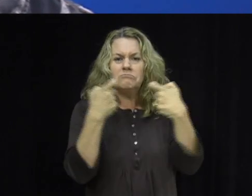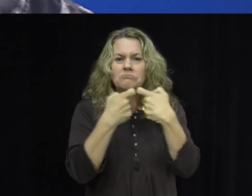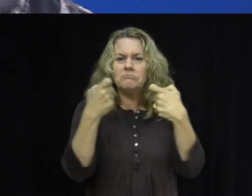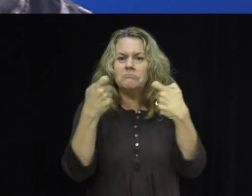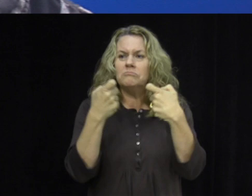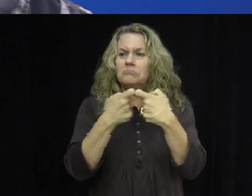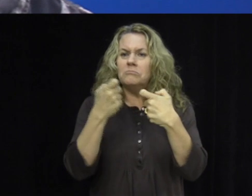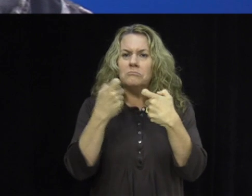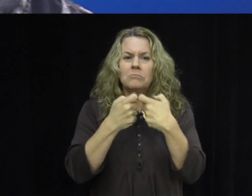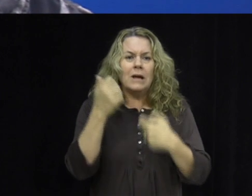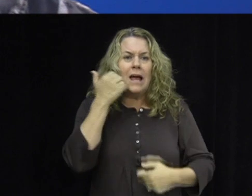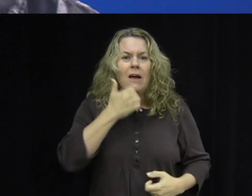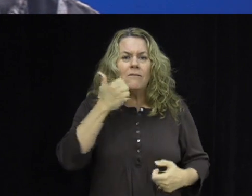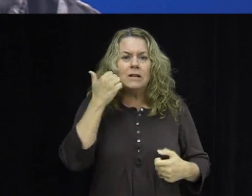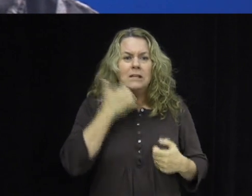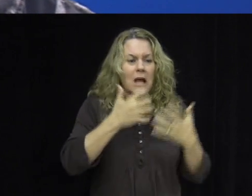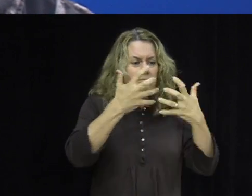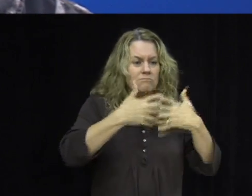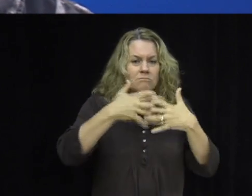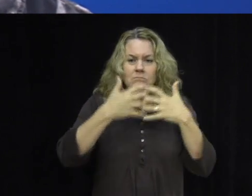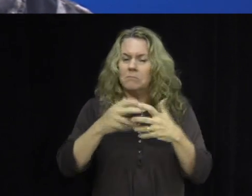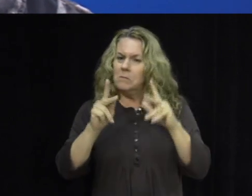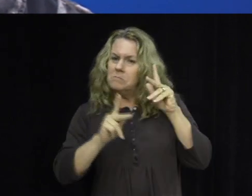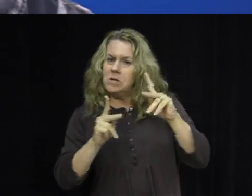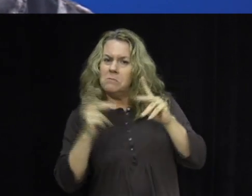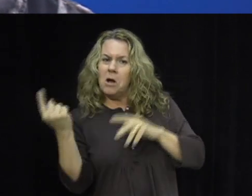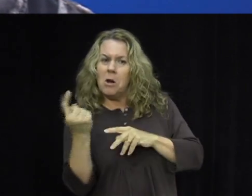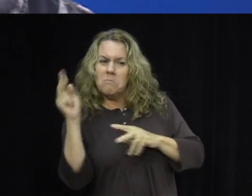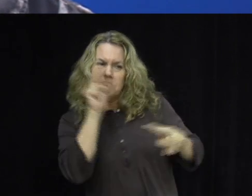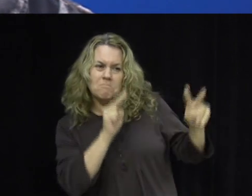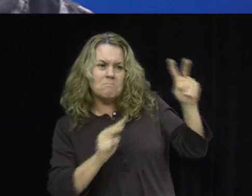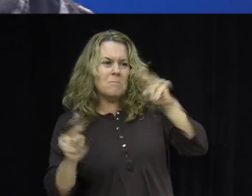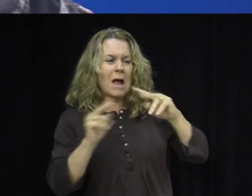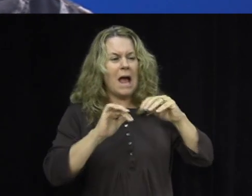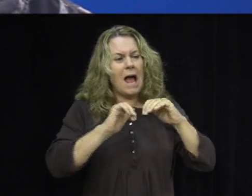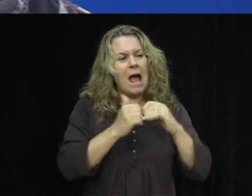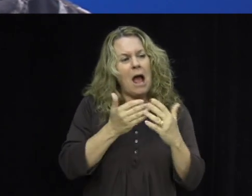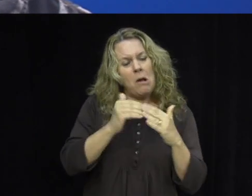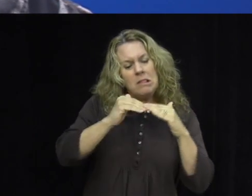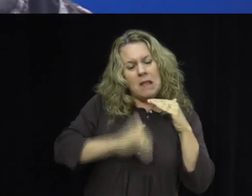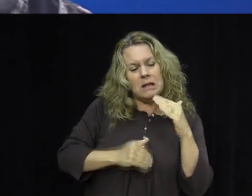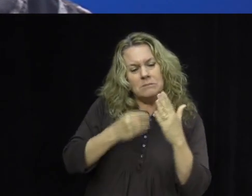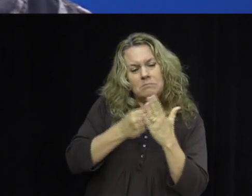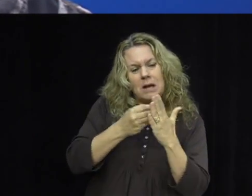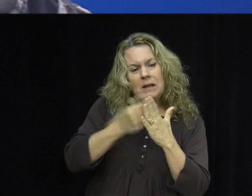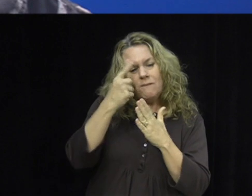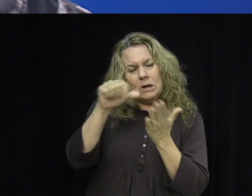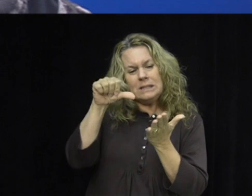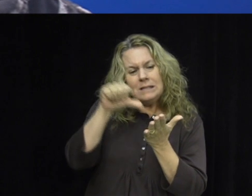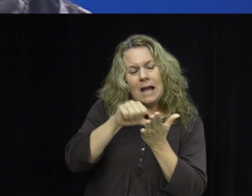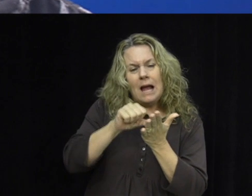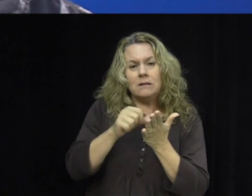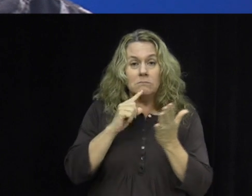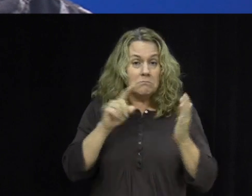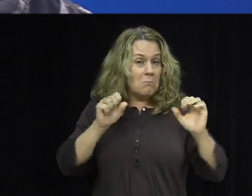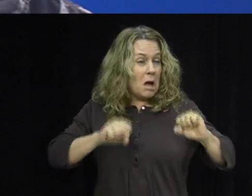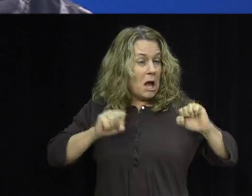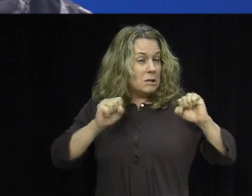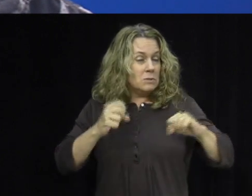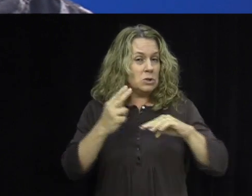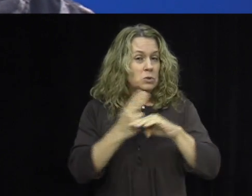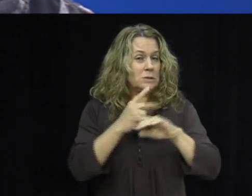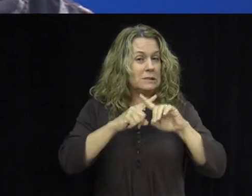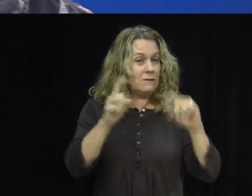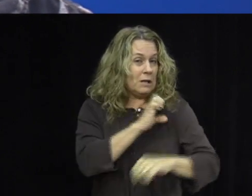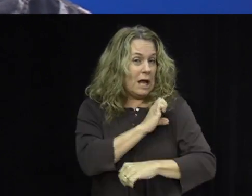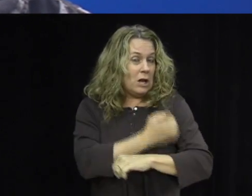everyday appliances. People are always looking for a way to spend less money on gas. Is it possible to use some of these different types of